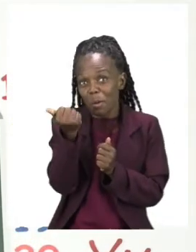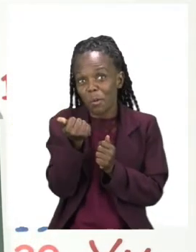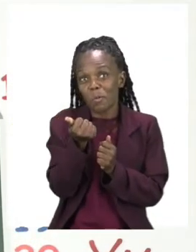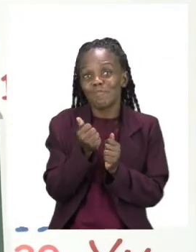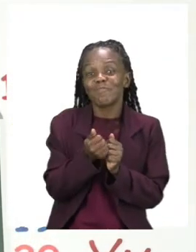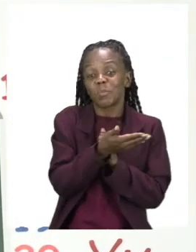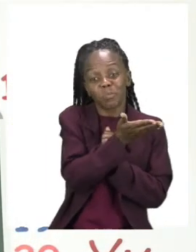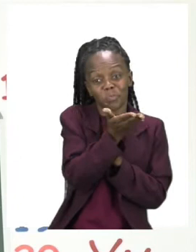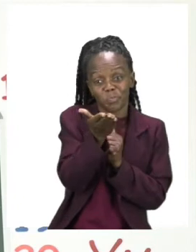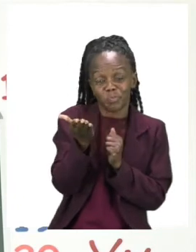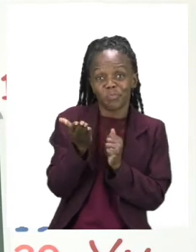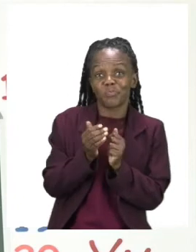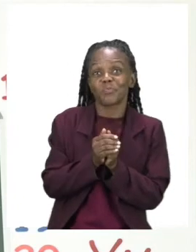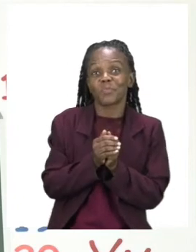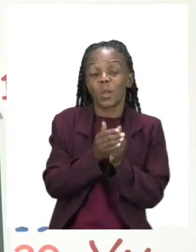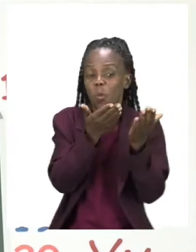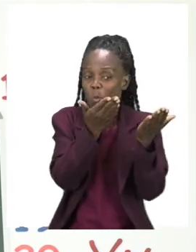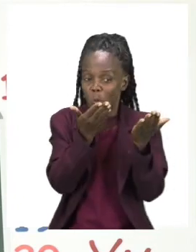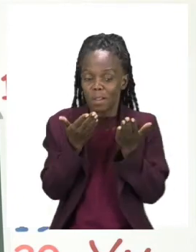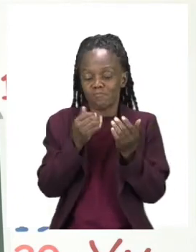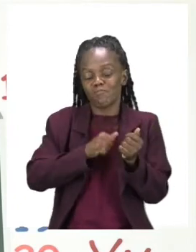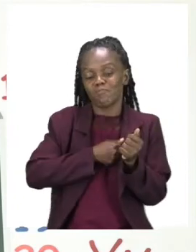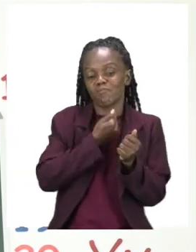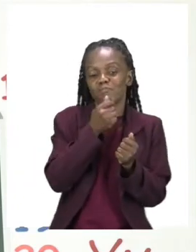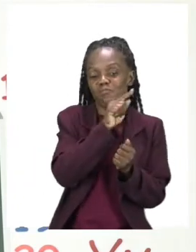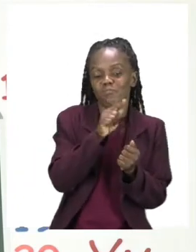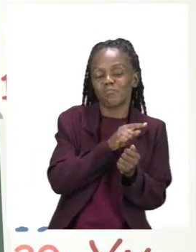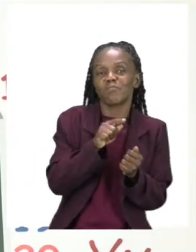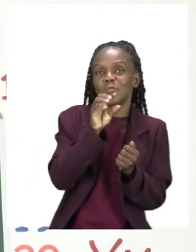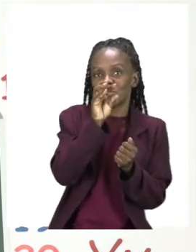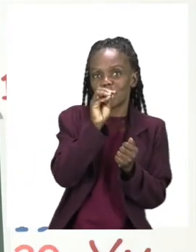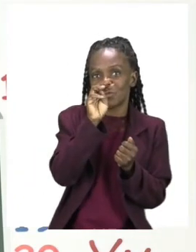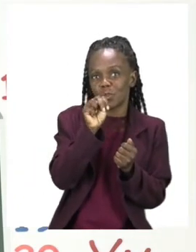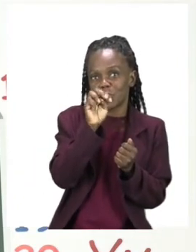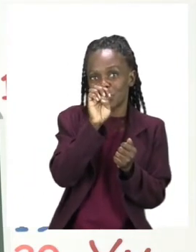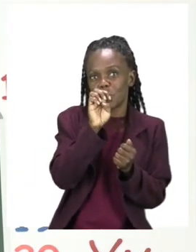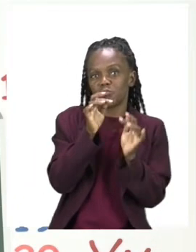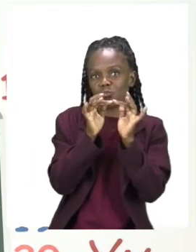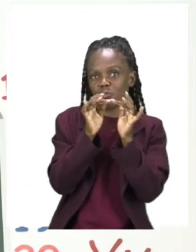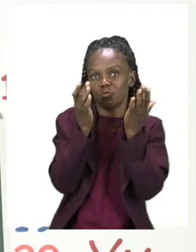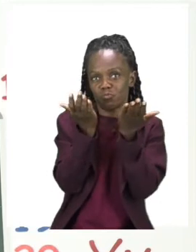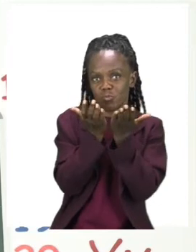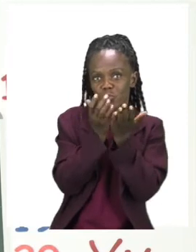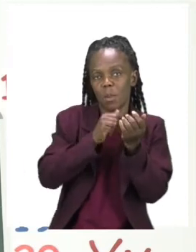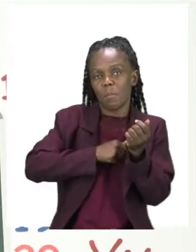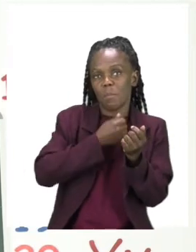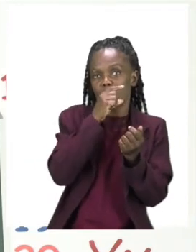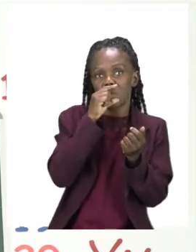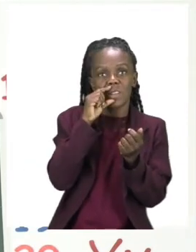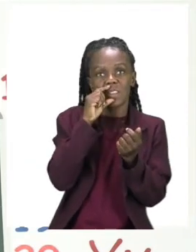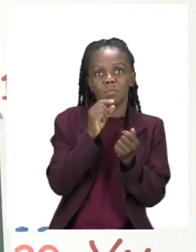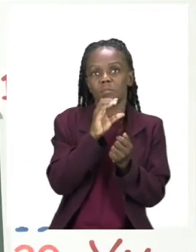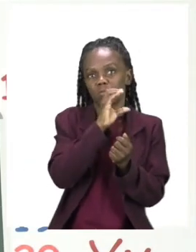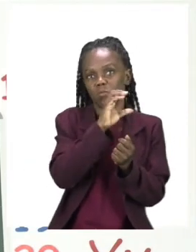Hello everyone, and welcome to My Zone Online School. My name is Teacher Mutsa, and thank